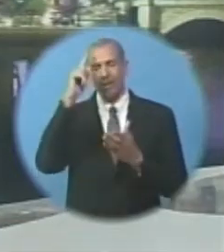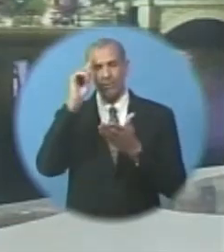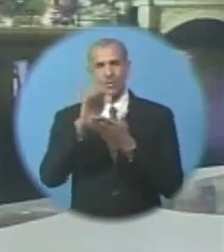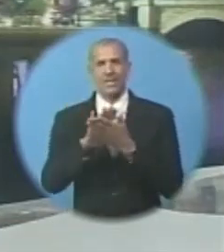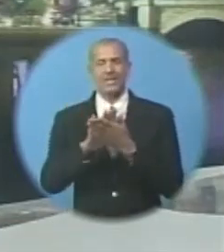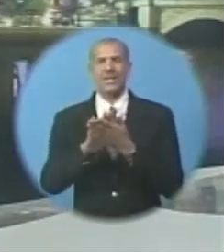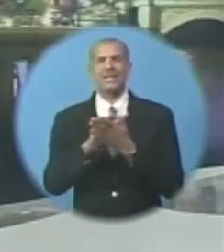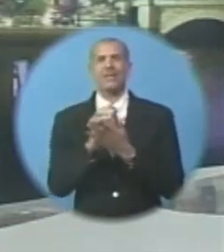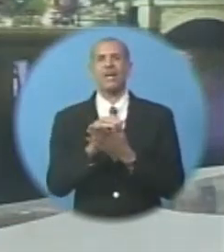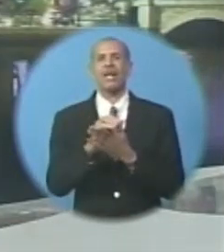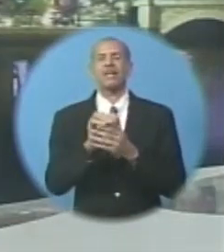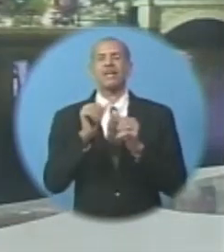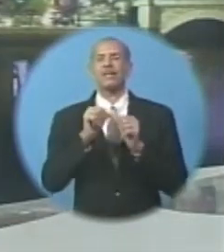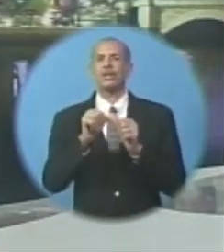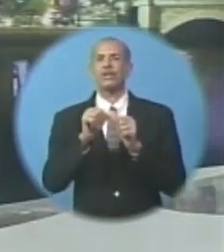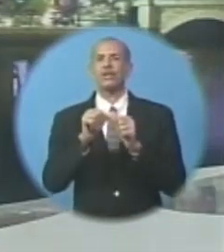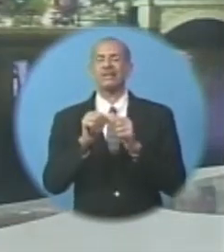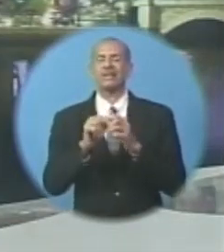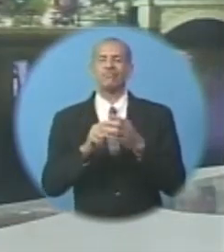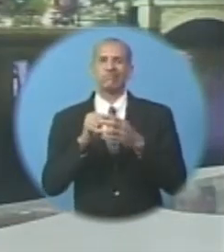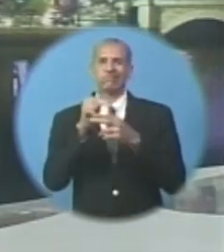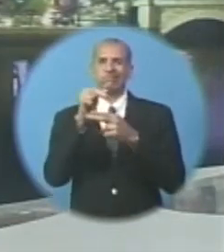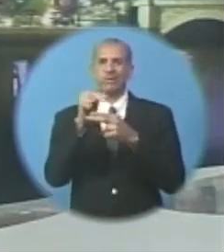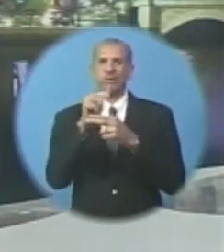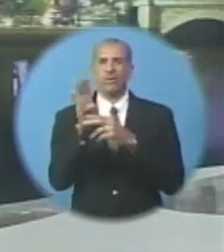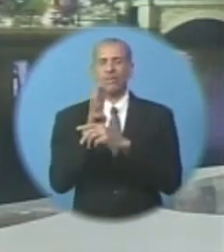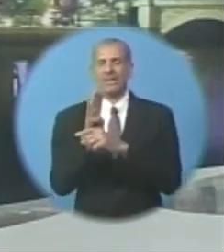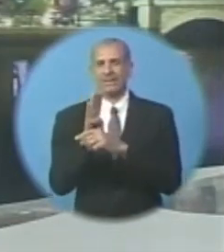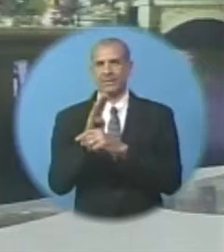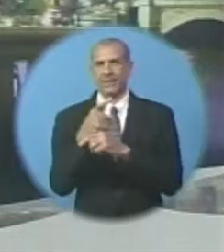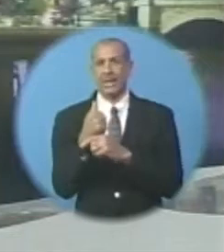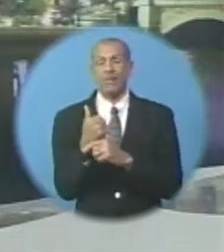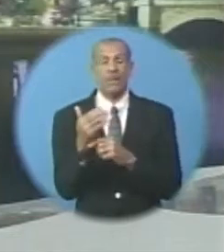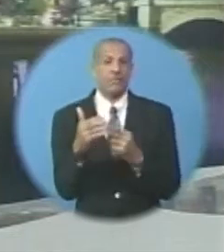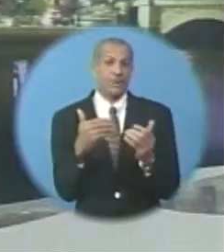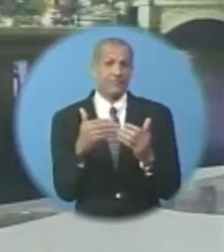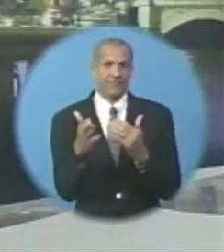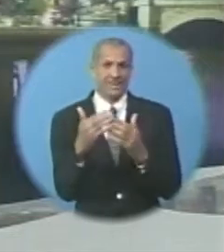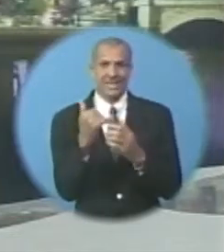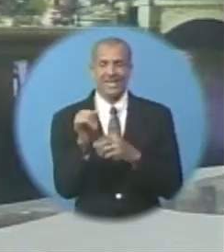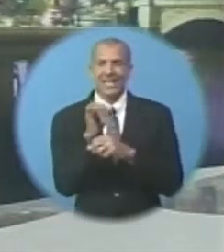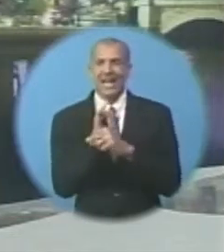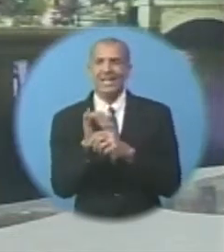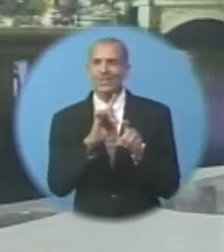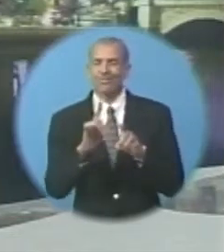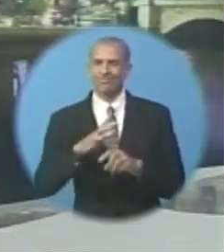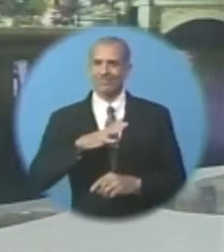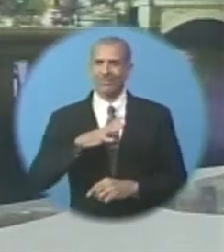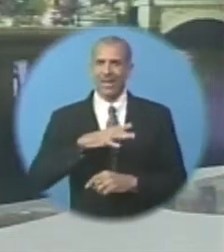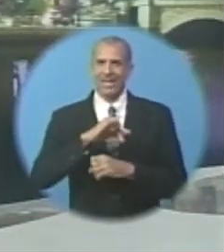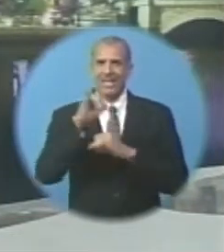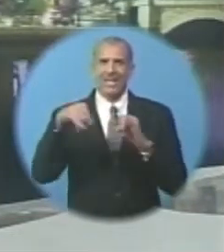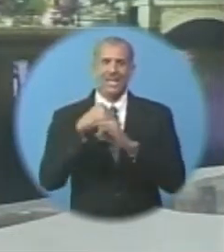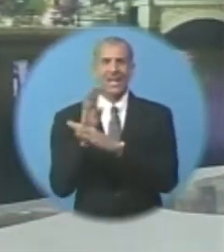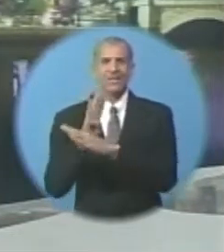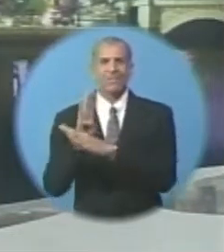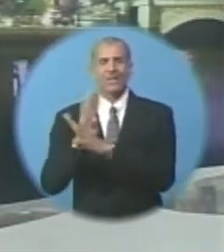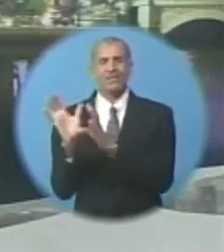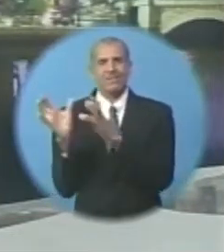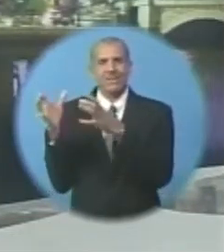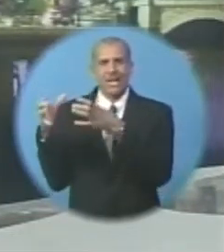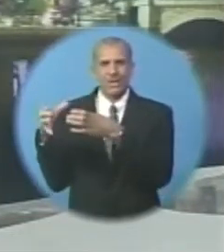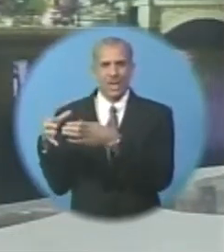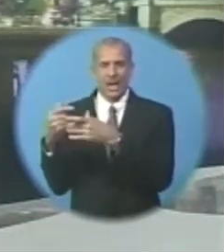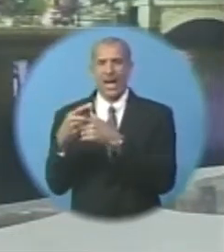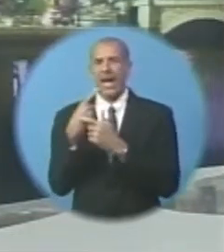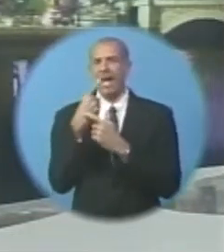hurdles for local and international businesses. Despite this, he says the island is doing well in the international business sector